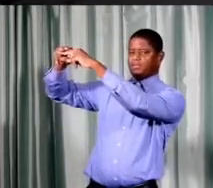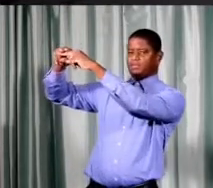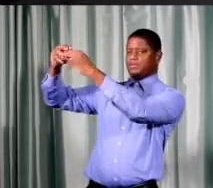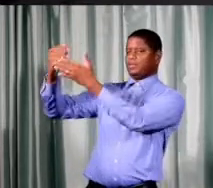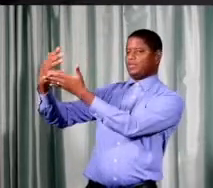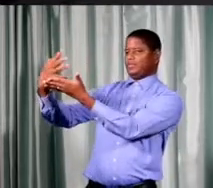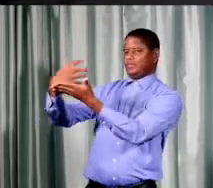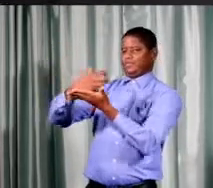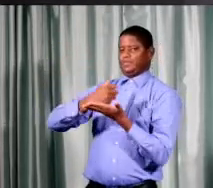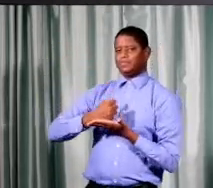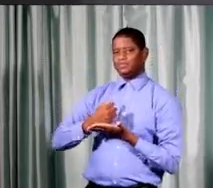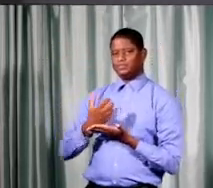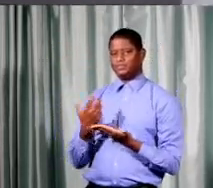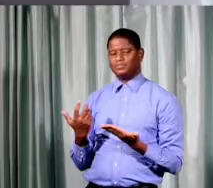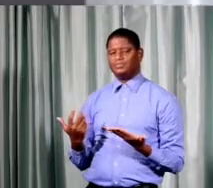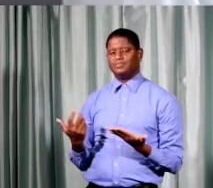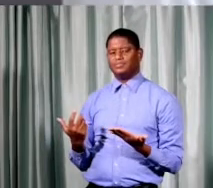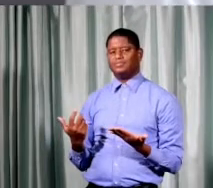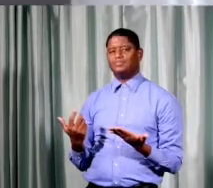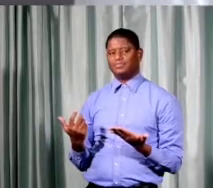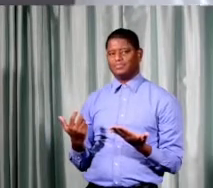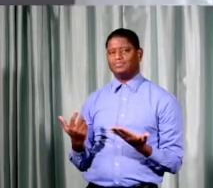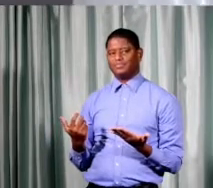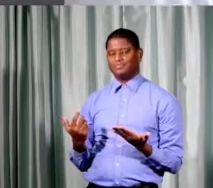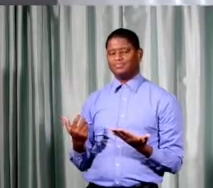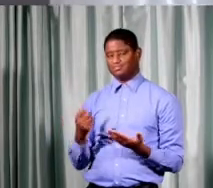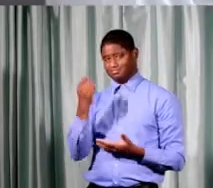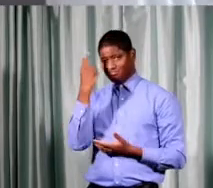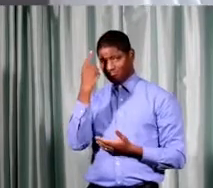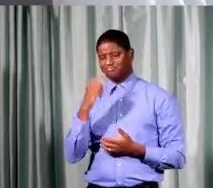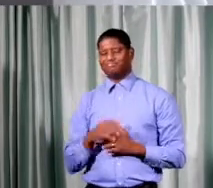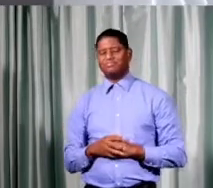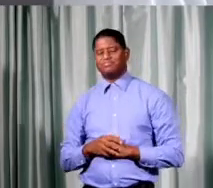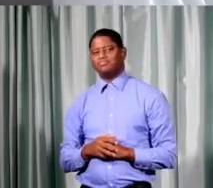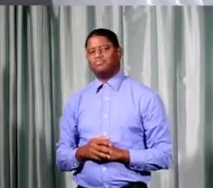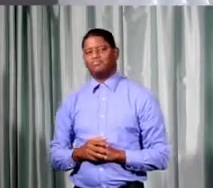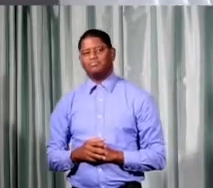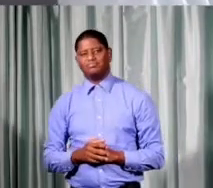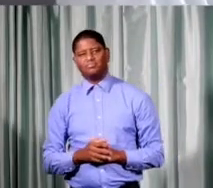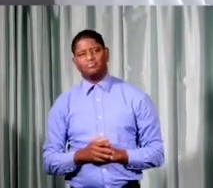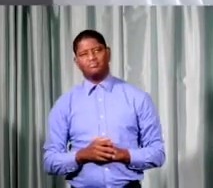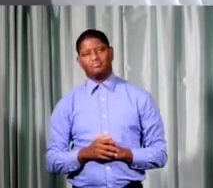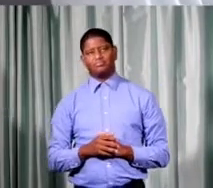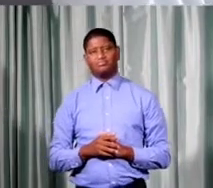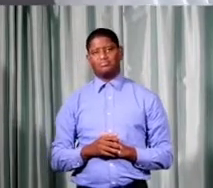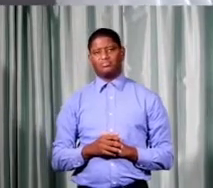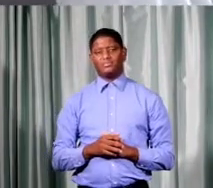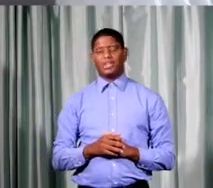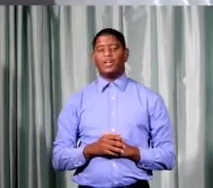understand? All right. Balance sheet, the one you never look at.